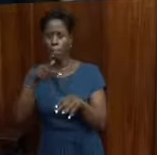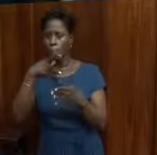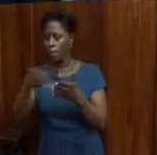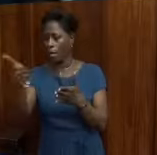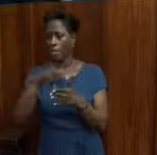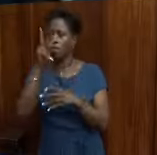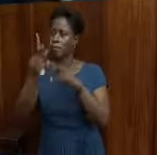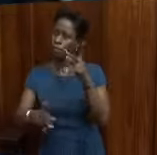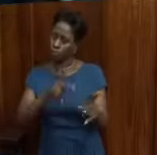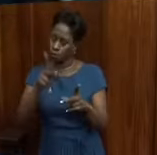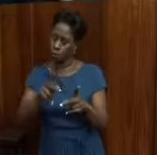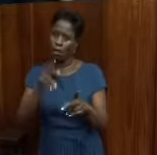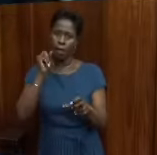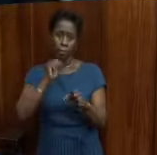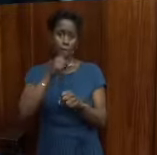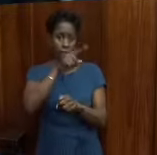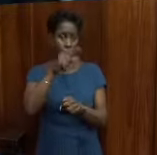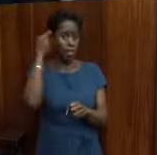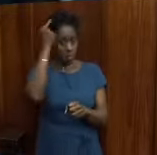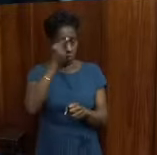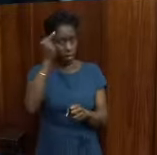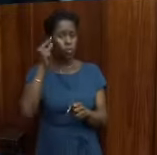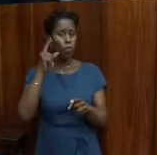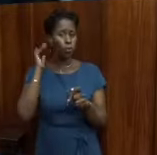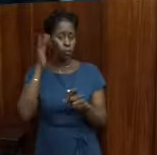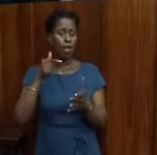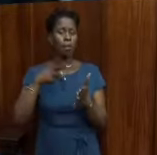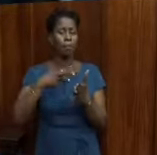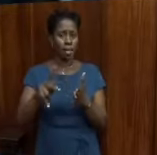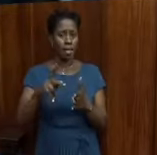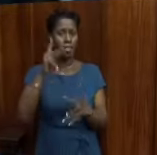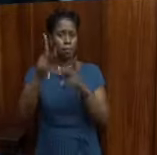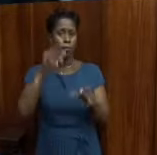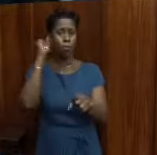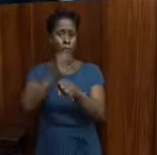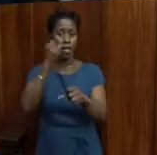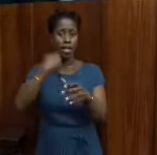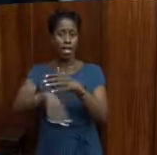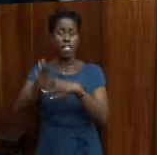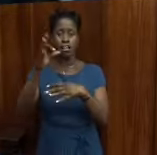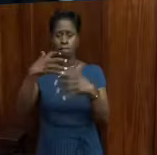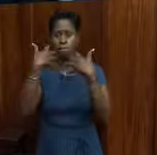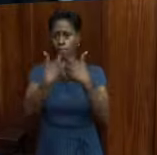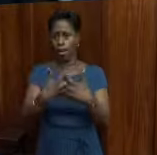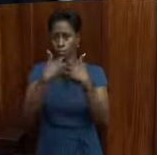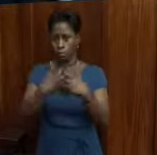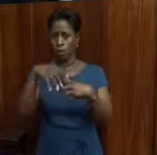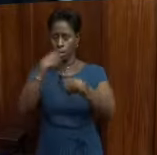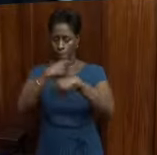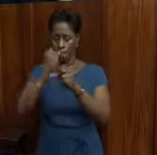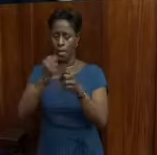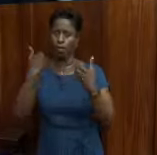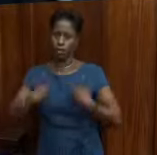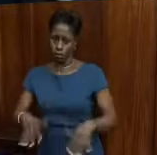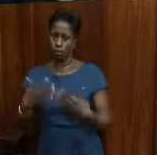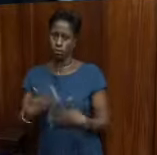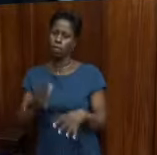administration will honor the long-standing payment to Majestic workers for the issuing of government